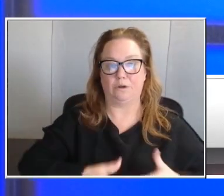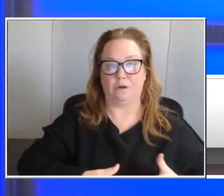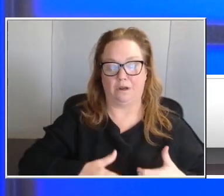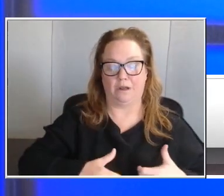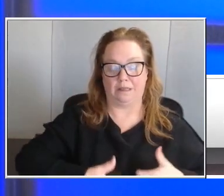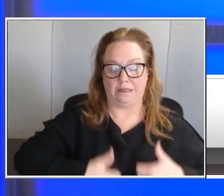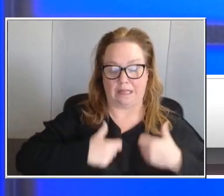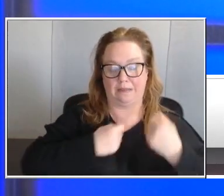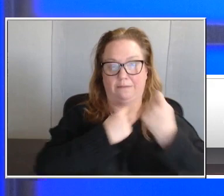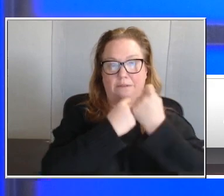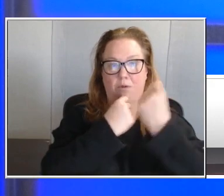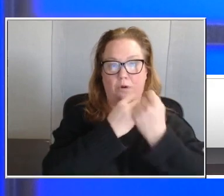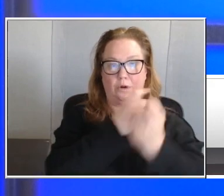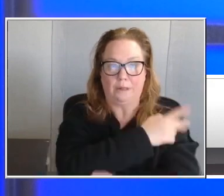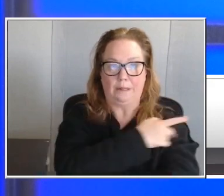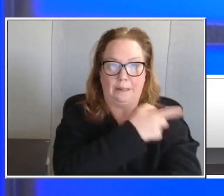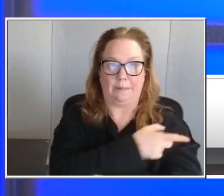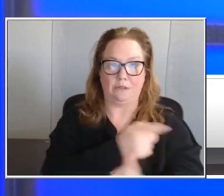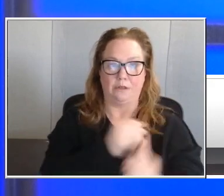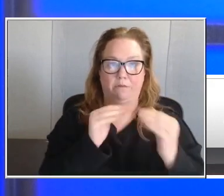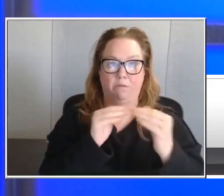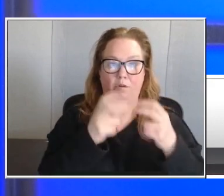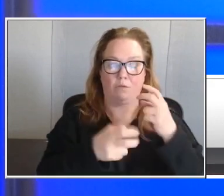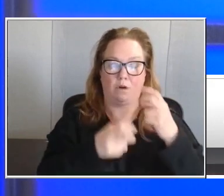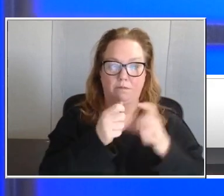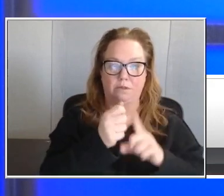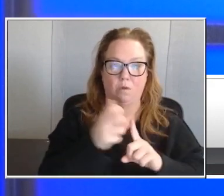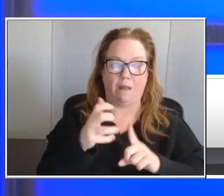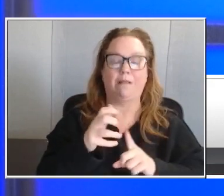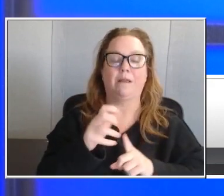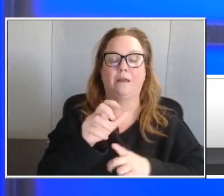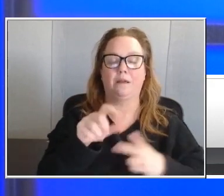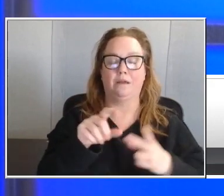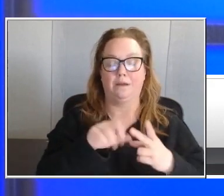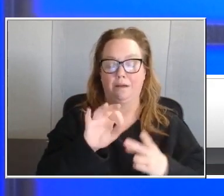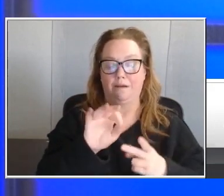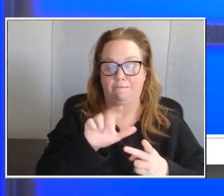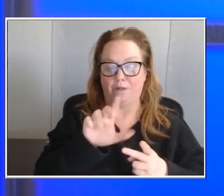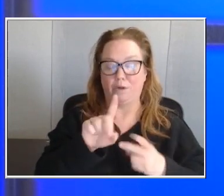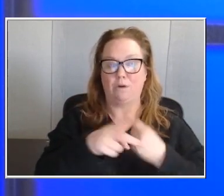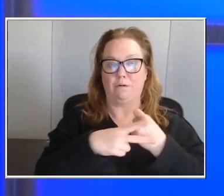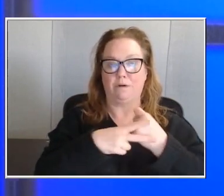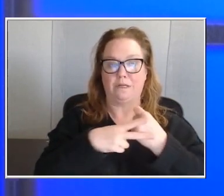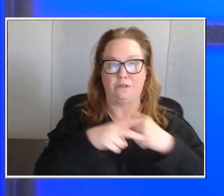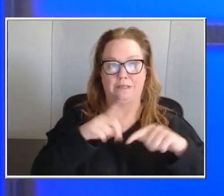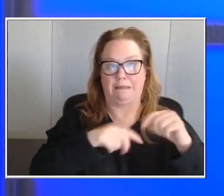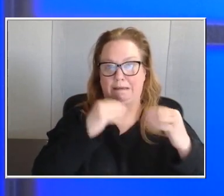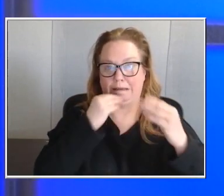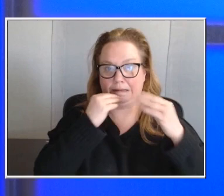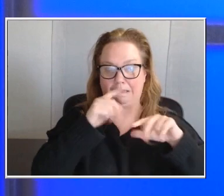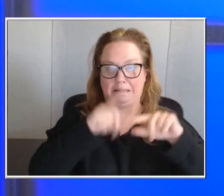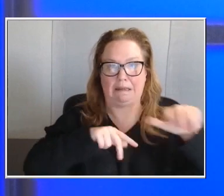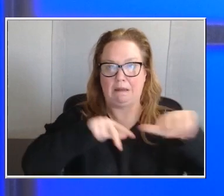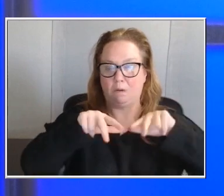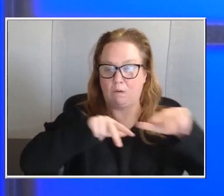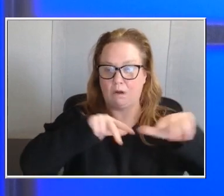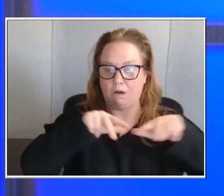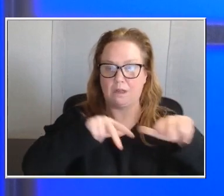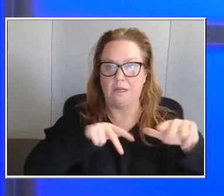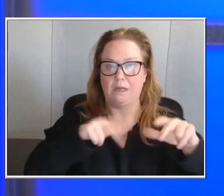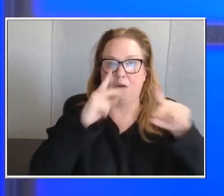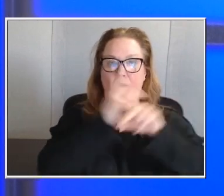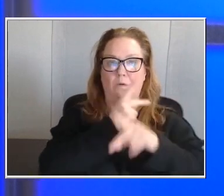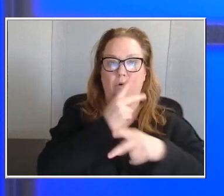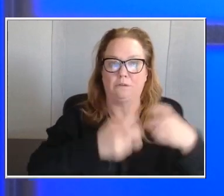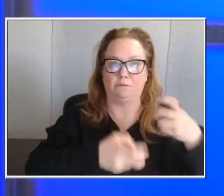support. Patients can have more problems with swelling, fluid retention that just impairs their ability to eat, to walk. They get worsening problems with